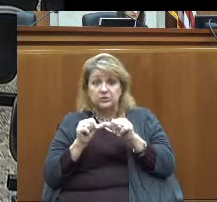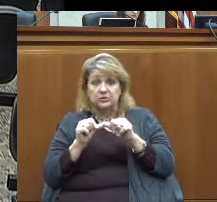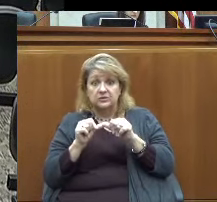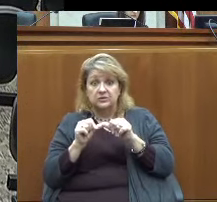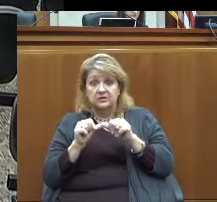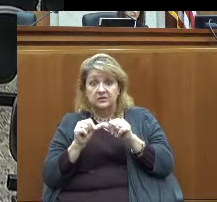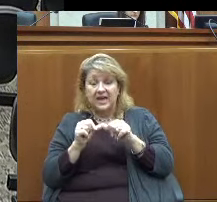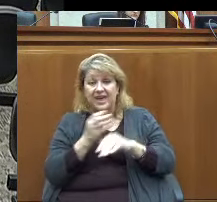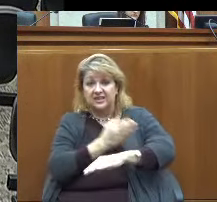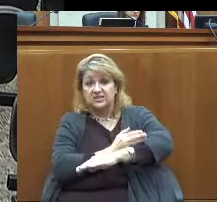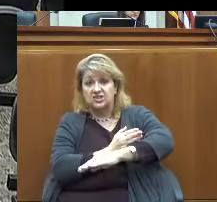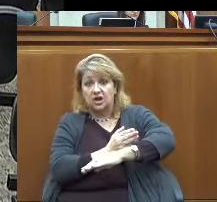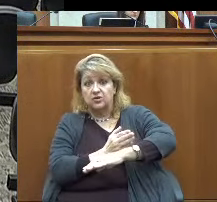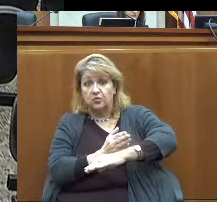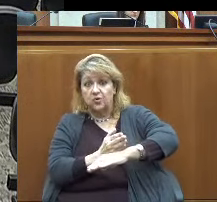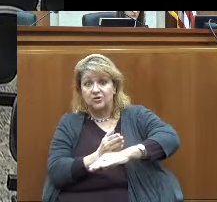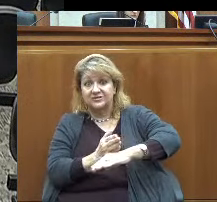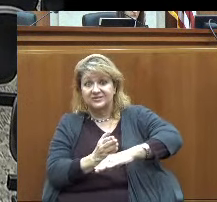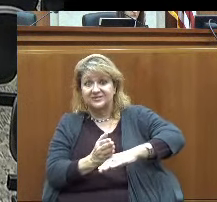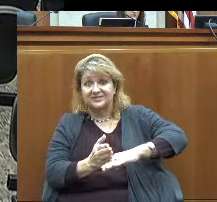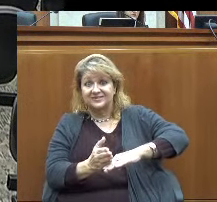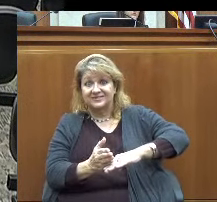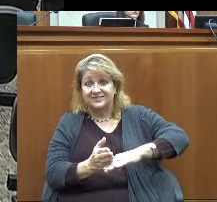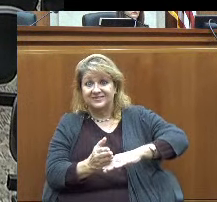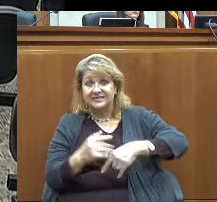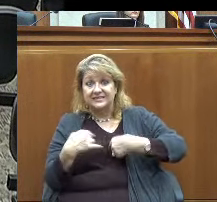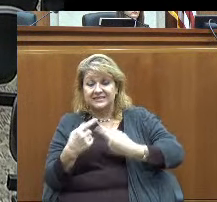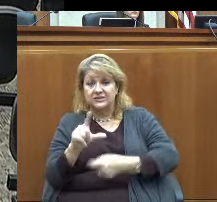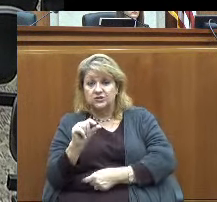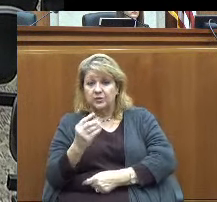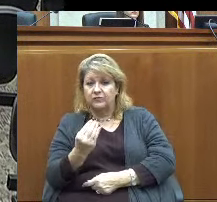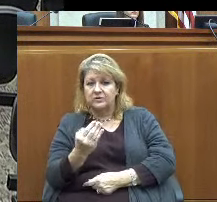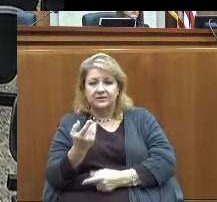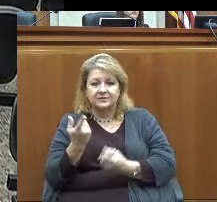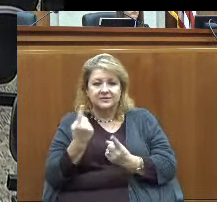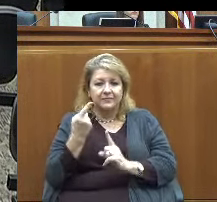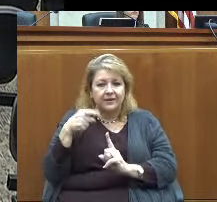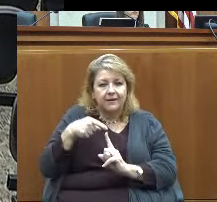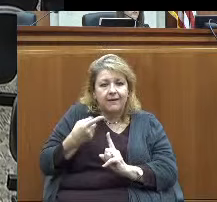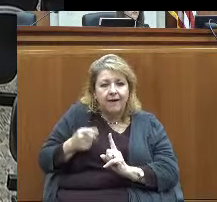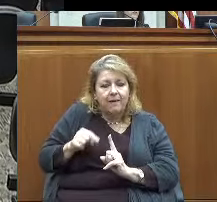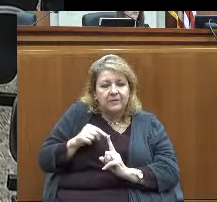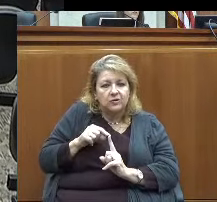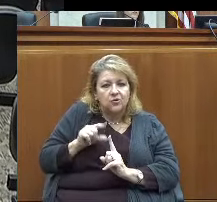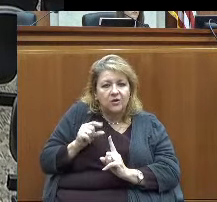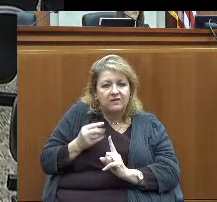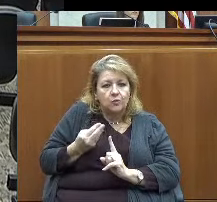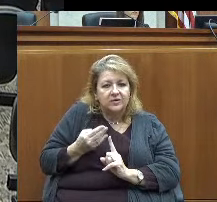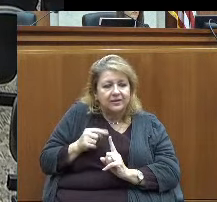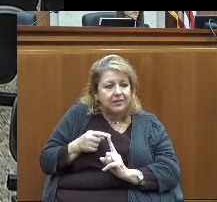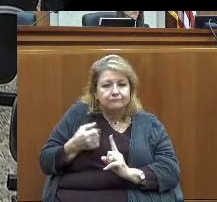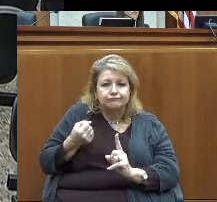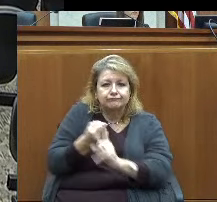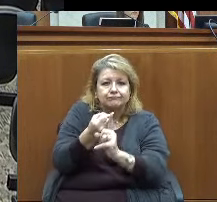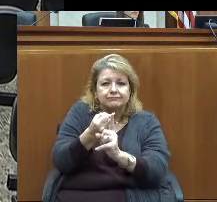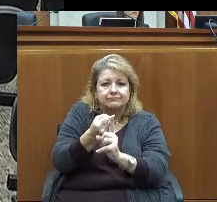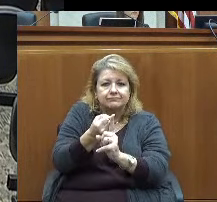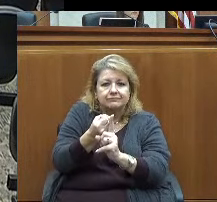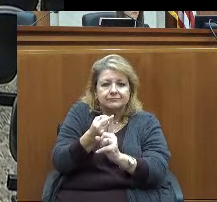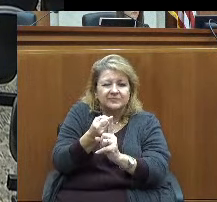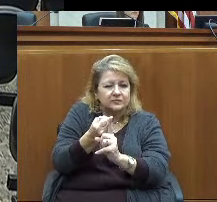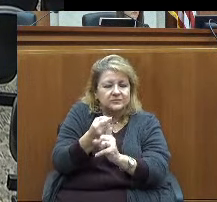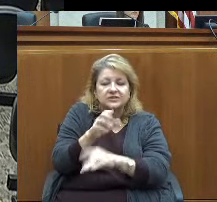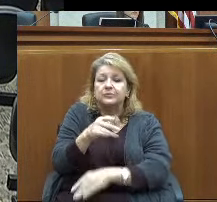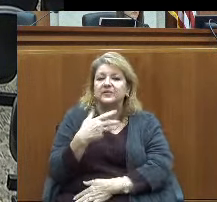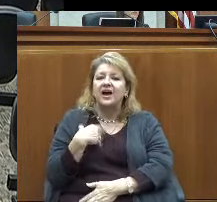worse. So again, I share Ms. Jones' concern. I support that approach. And then also, I raised